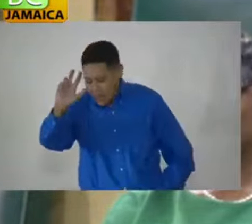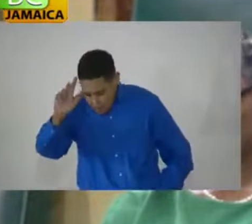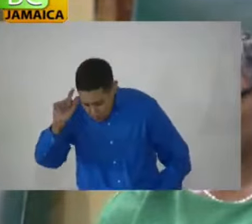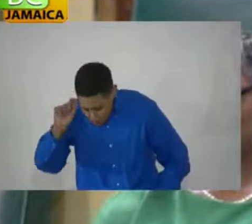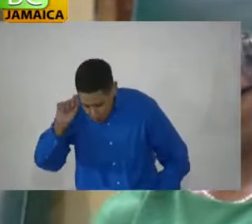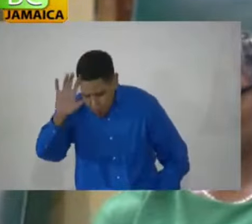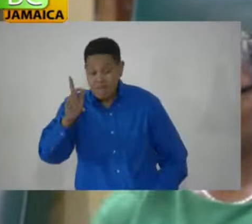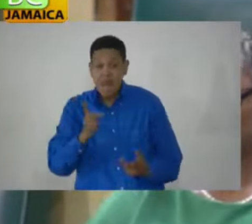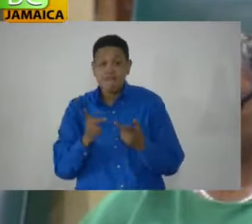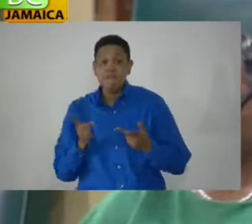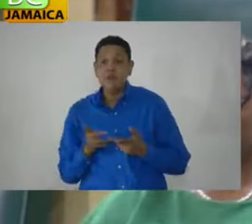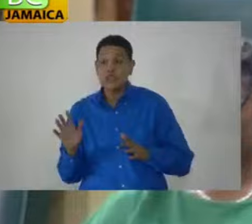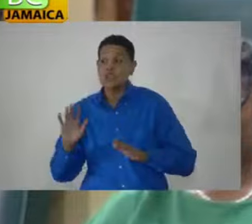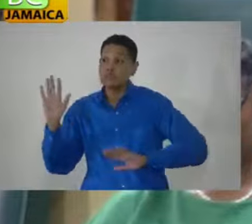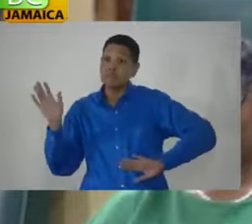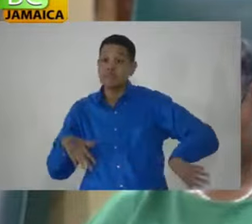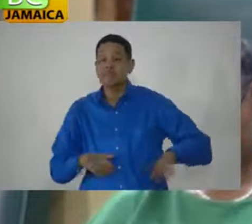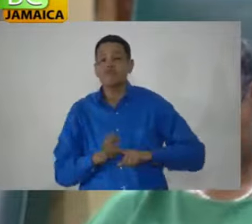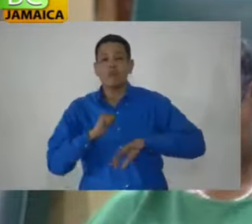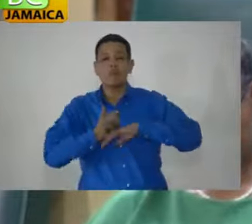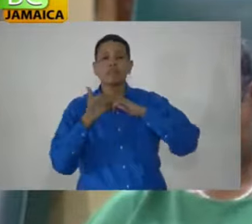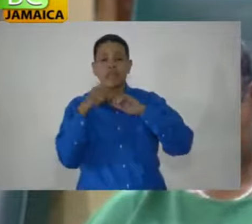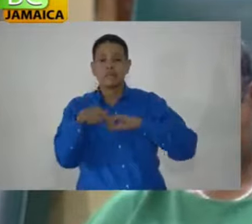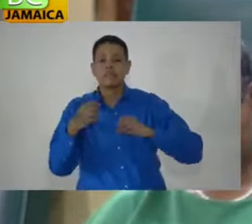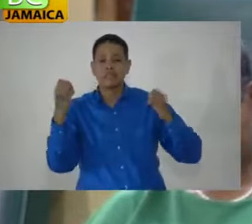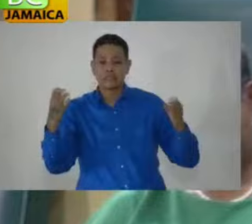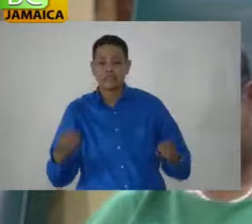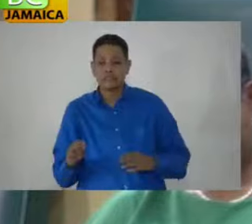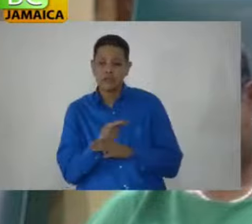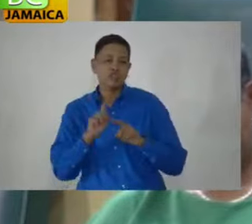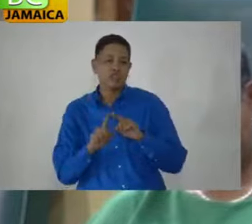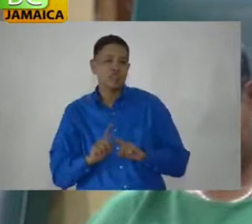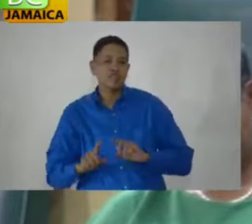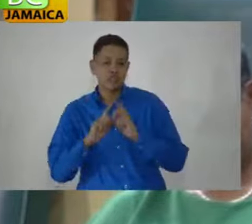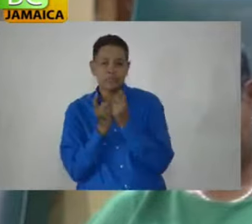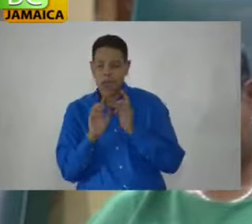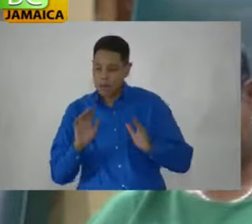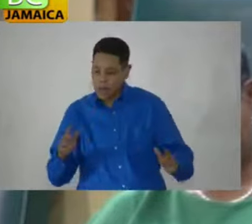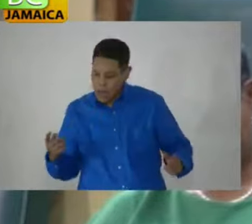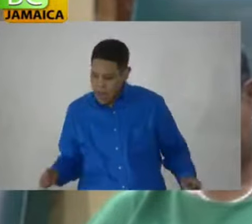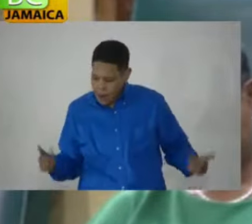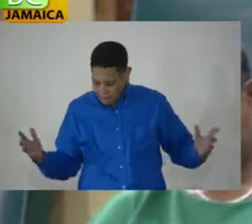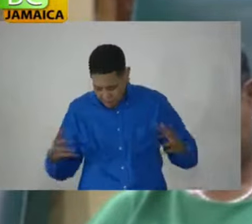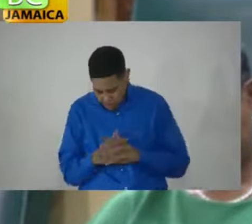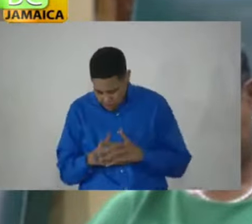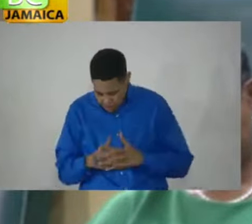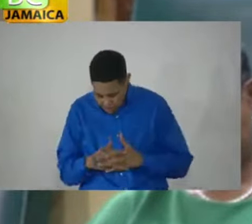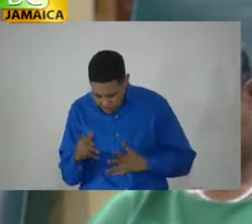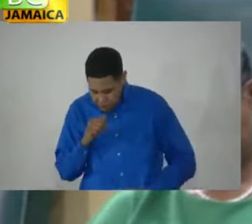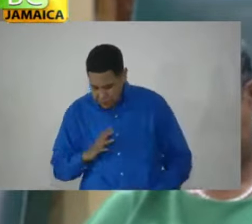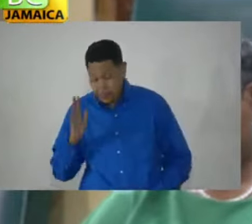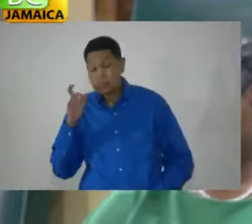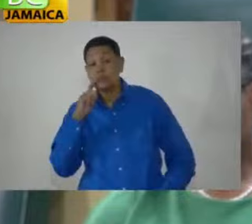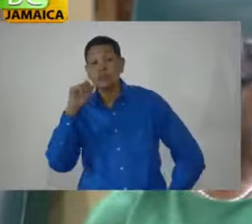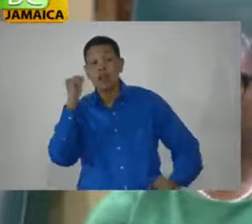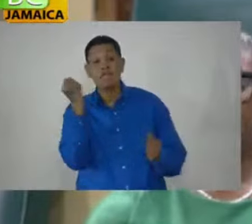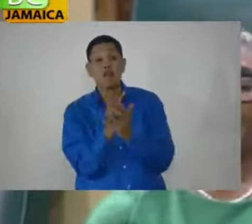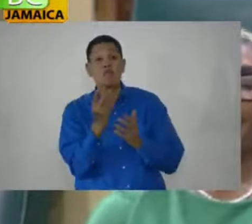1,325 posts from the establishment of several ministries and departments. Madam Speaker, the